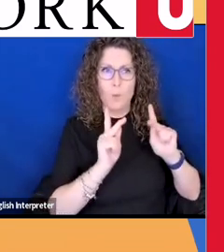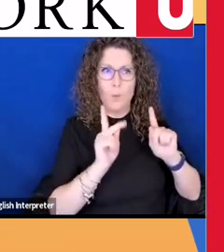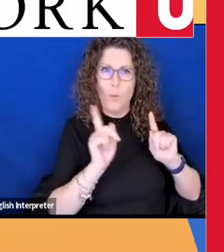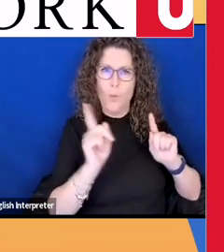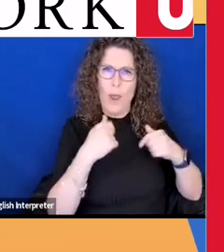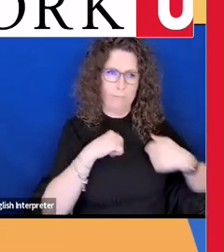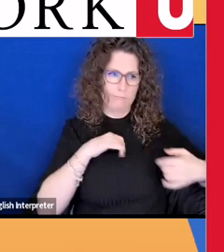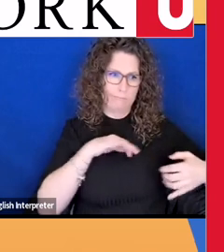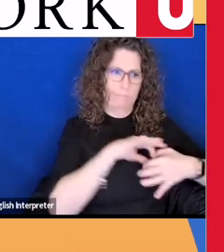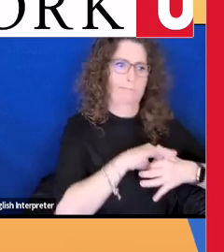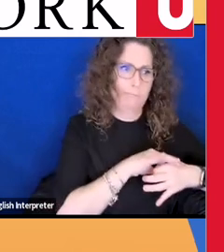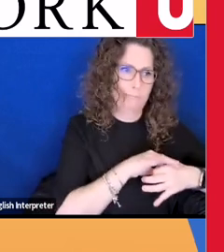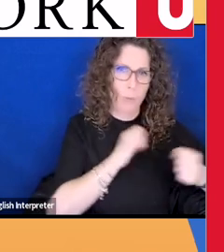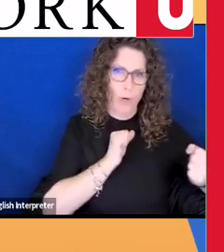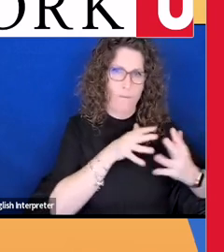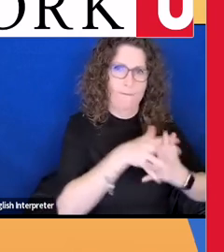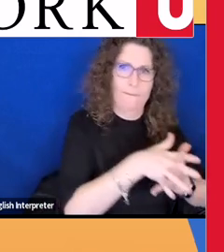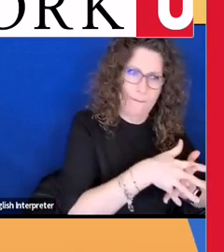transformative action.